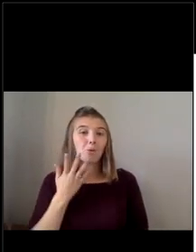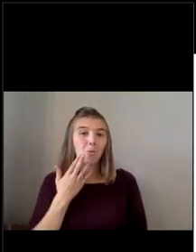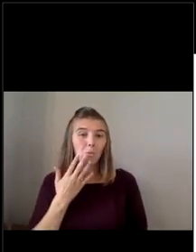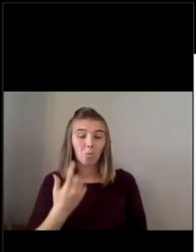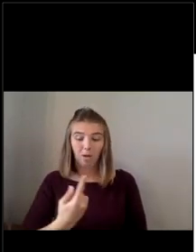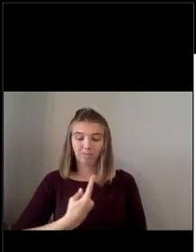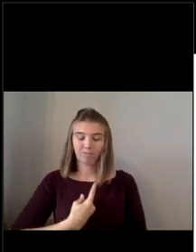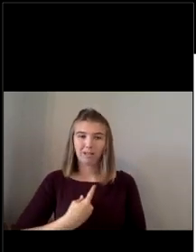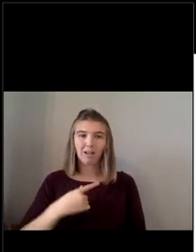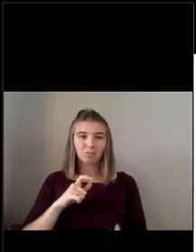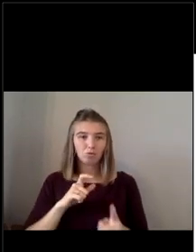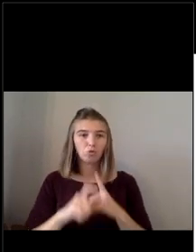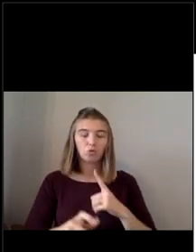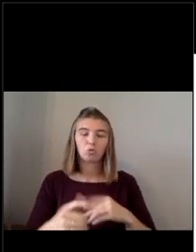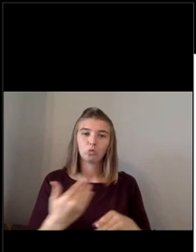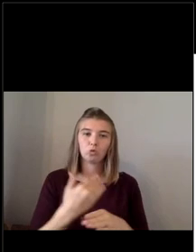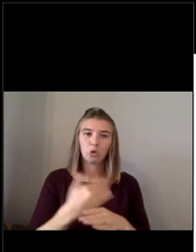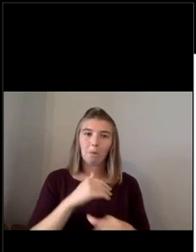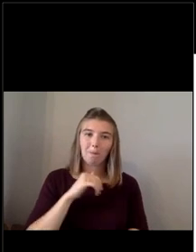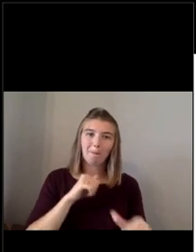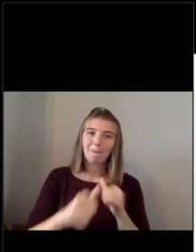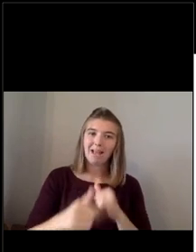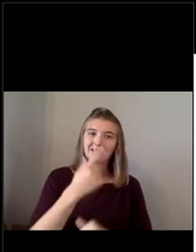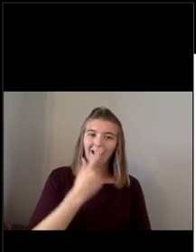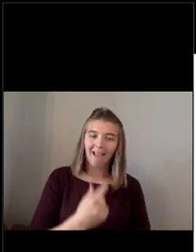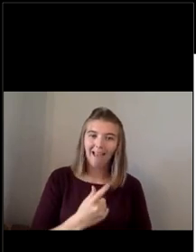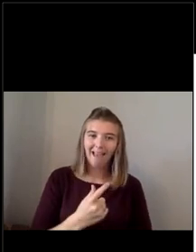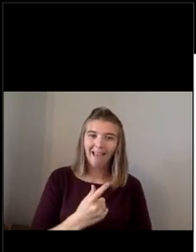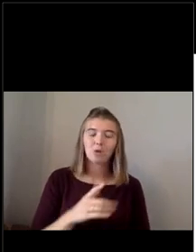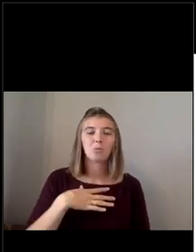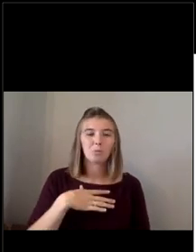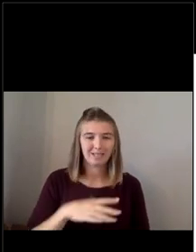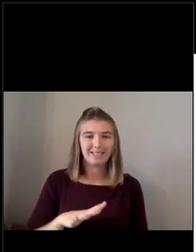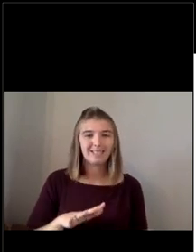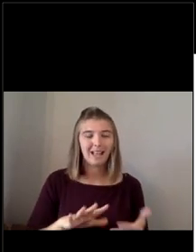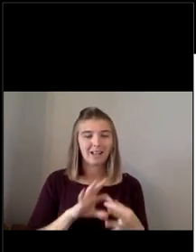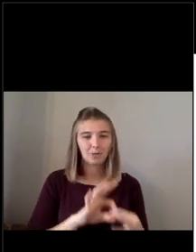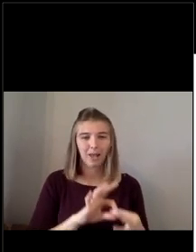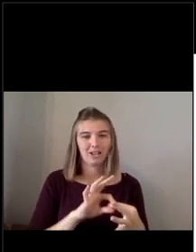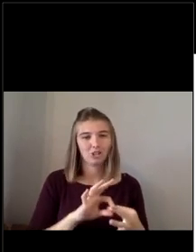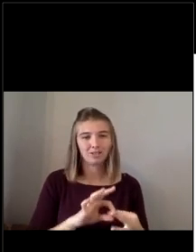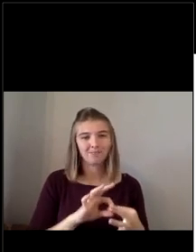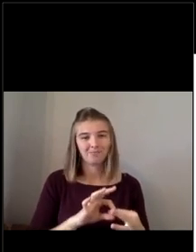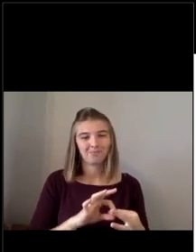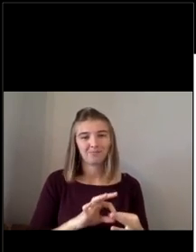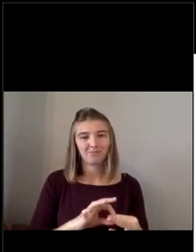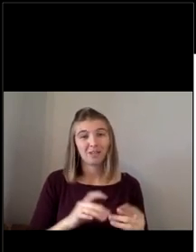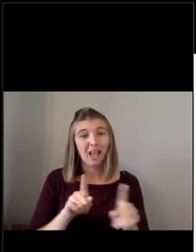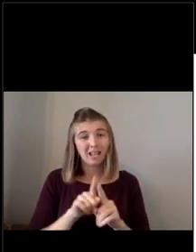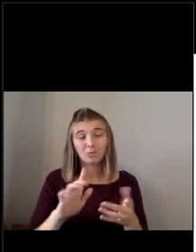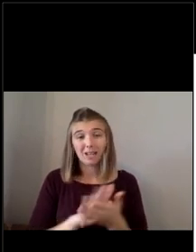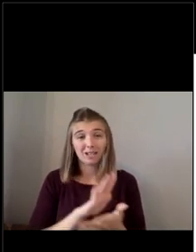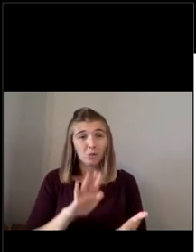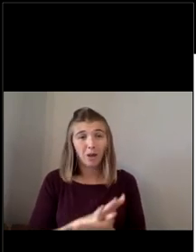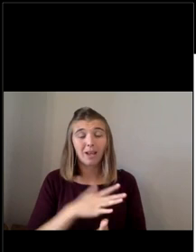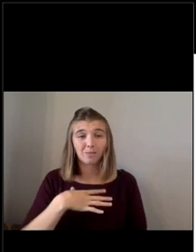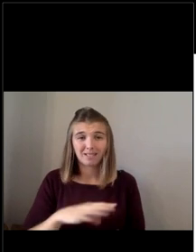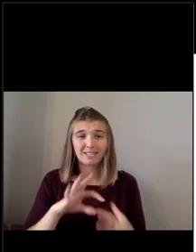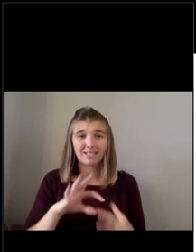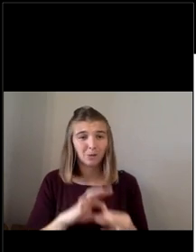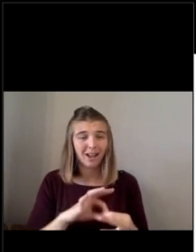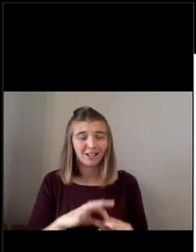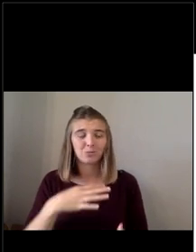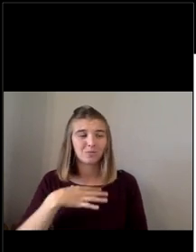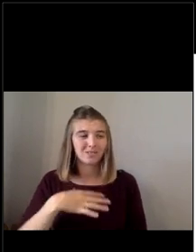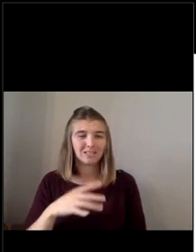and heaven forbid to actually enjoy doing it, we need connection. We need a sense of belonging to identify as a valued member